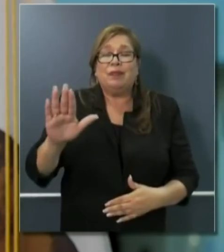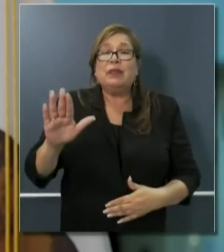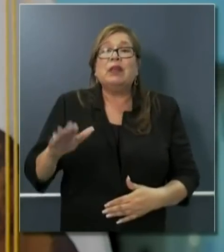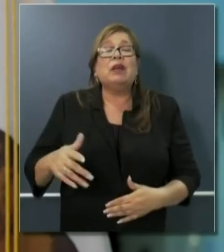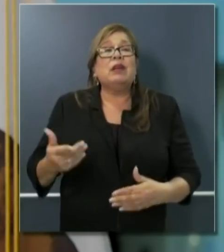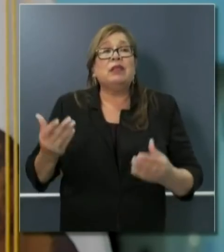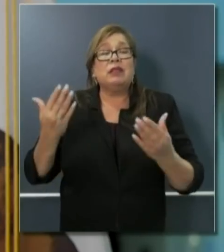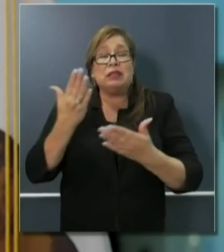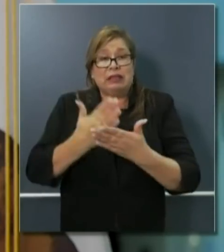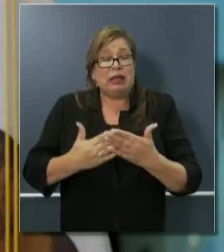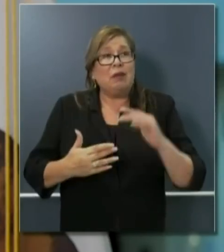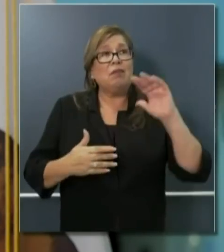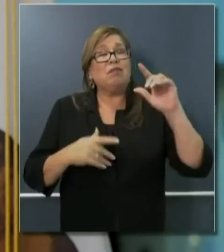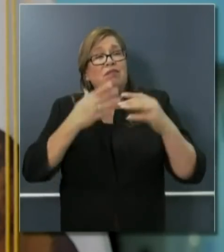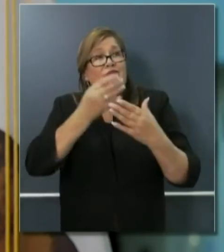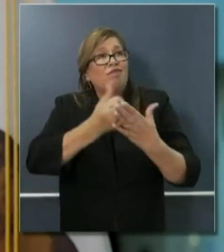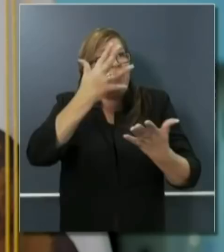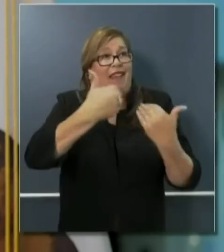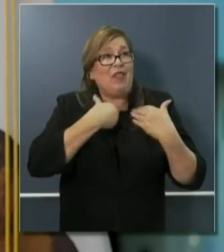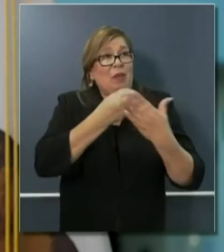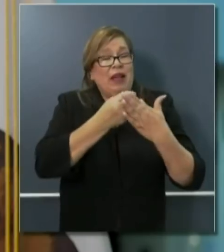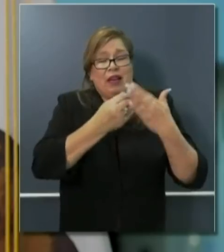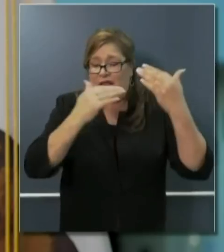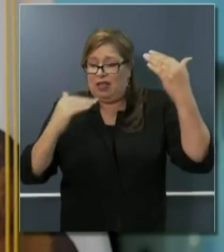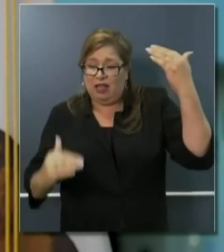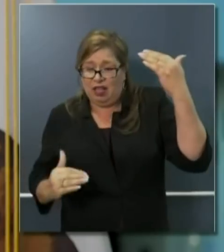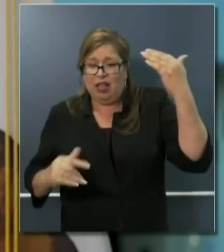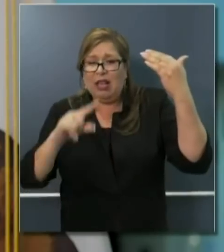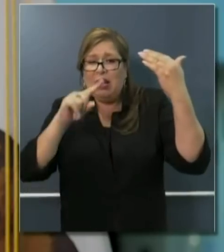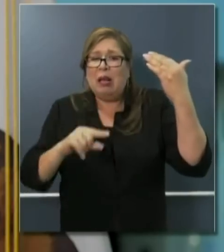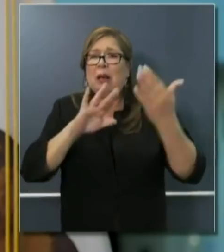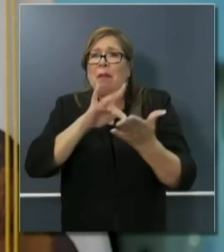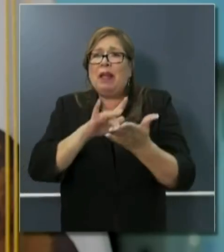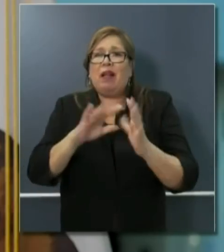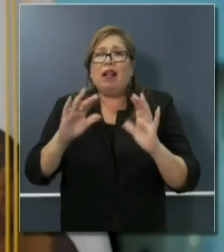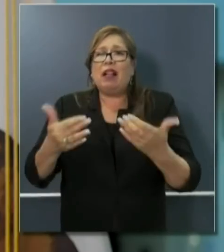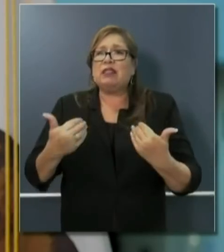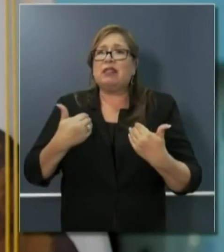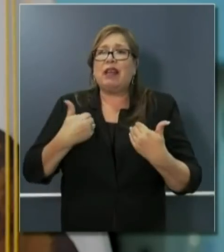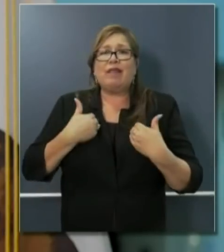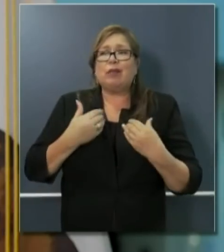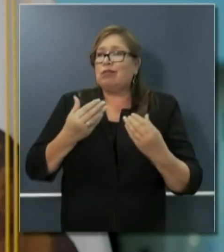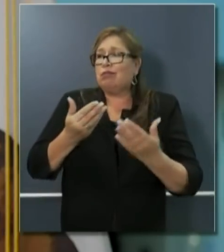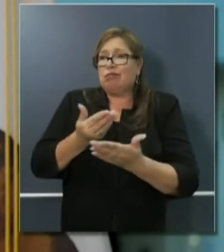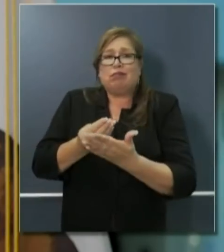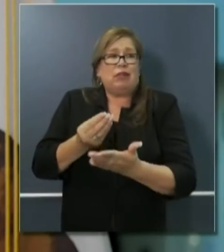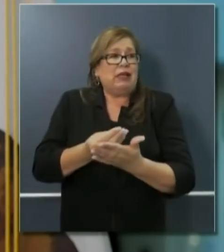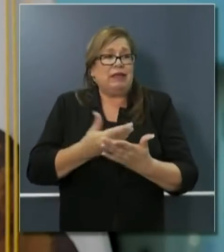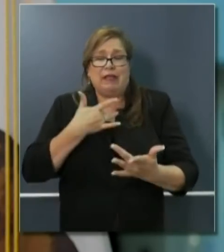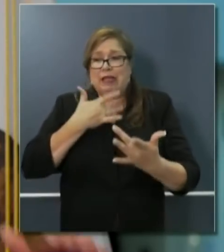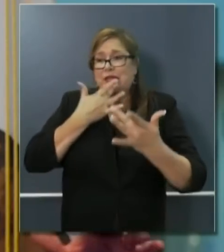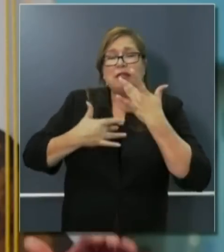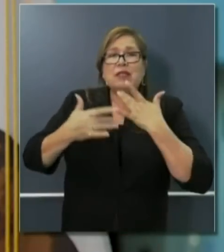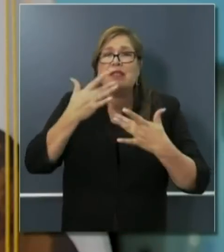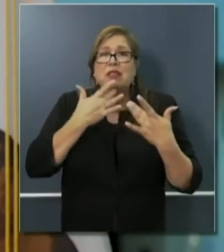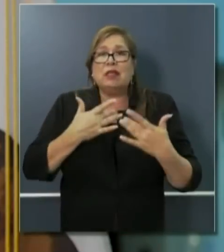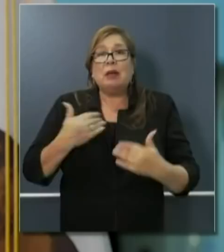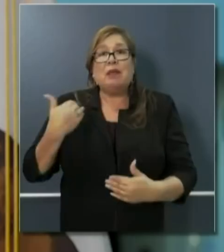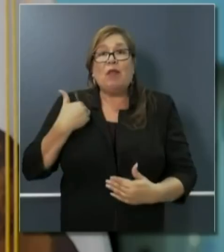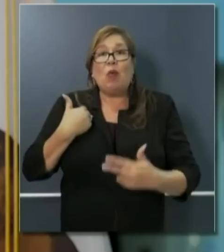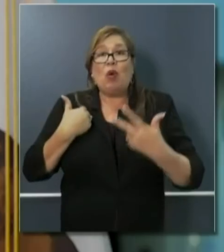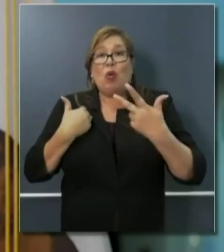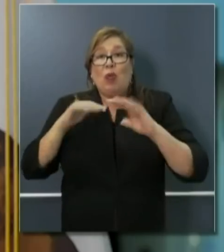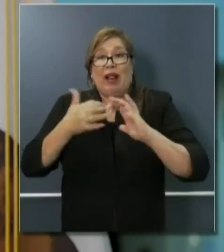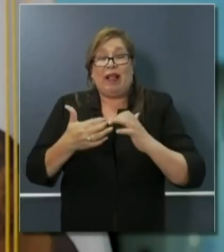class feeling squeezed. Increasingly, the trend lines were suggesting what is self-evident become a headline, and that is we were going from a three-class